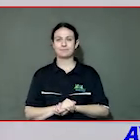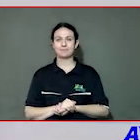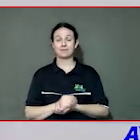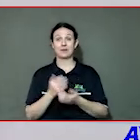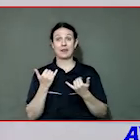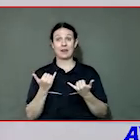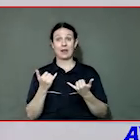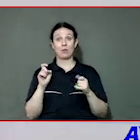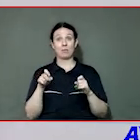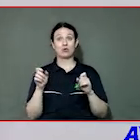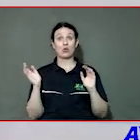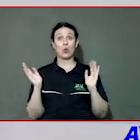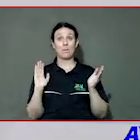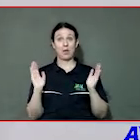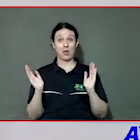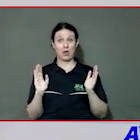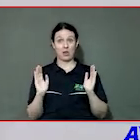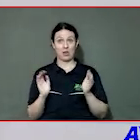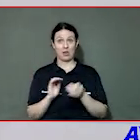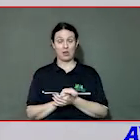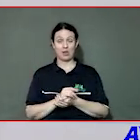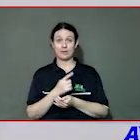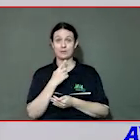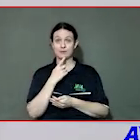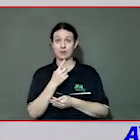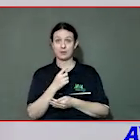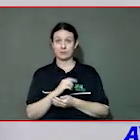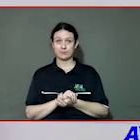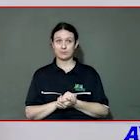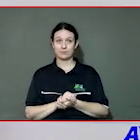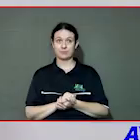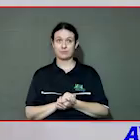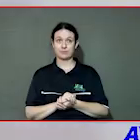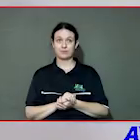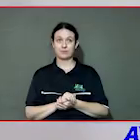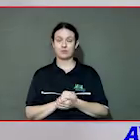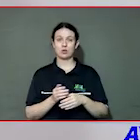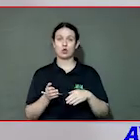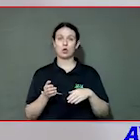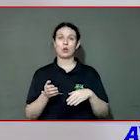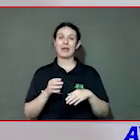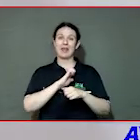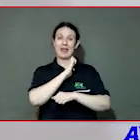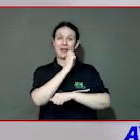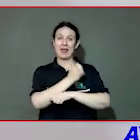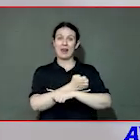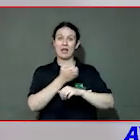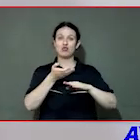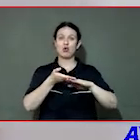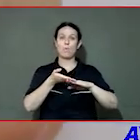because now I must compare. So I will say more energy